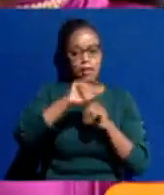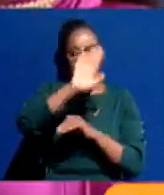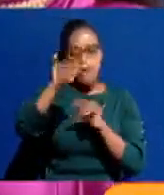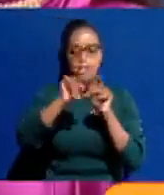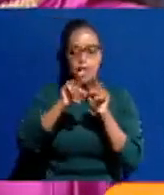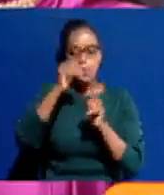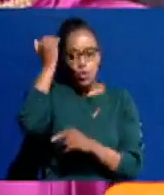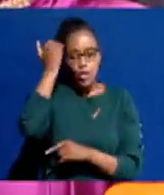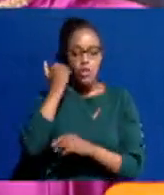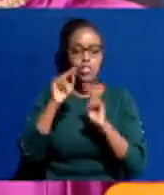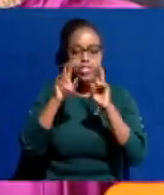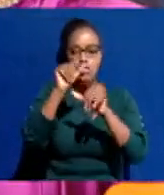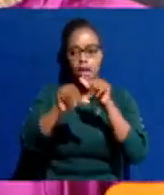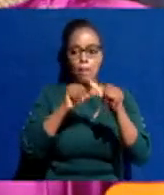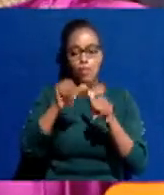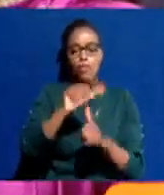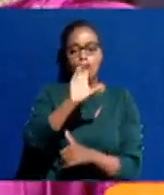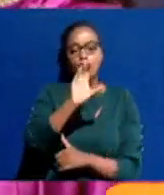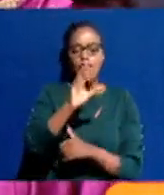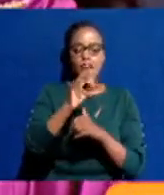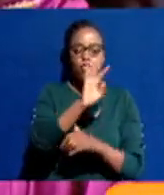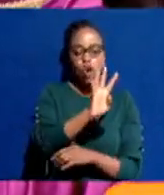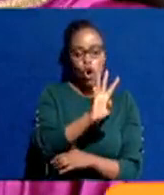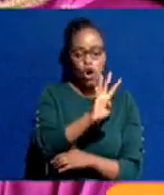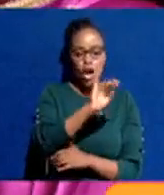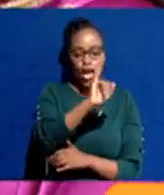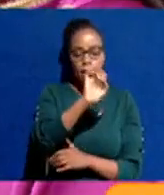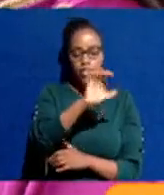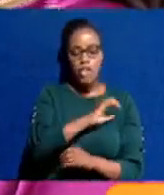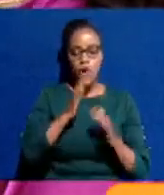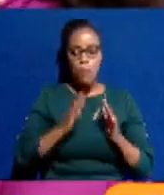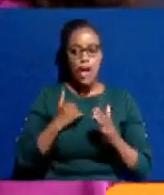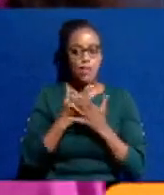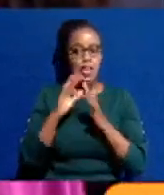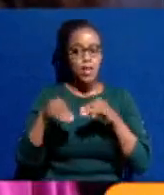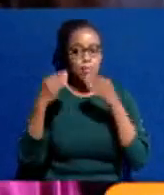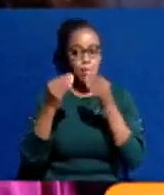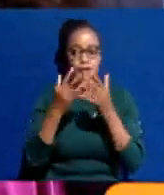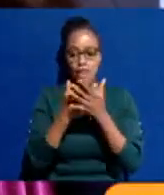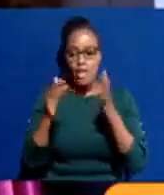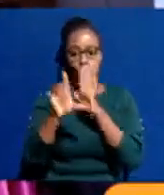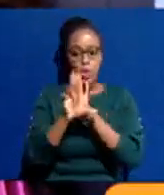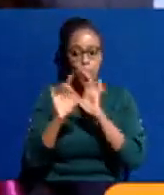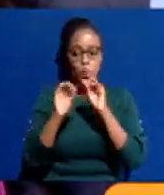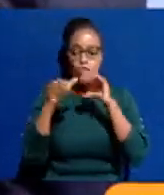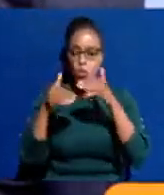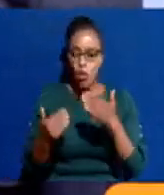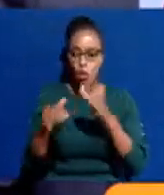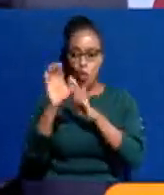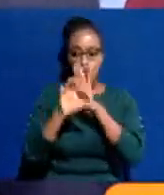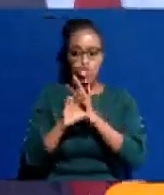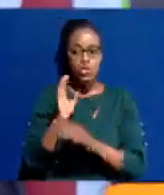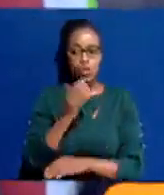Court. On the reinstatement of the Charera 4, there are no provisions under any law or under our